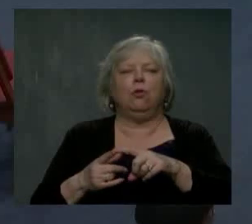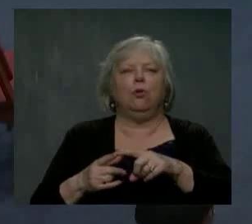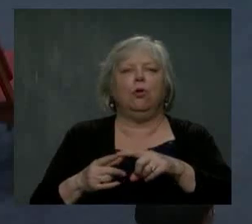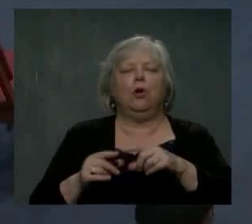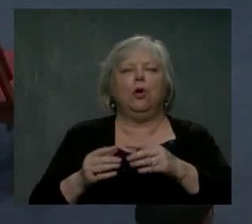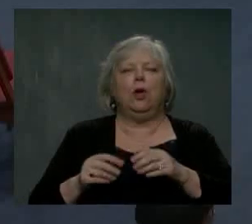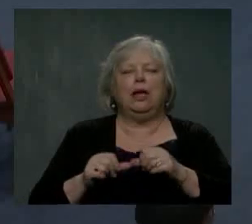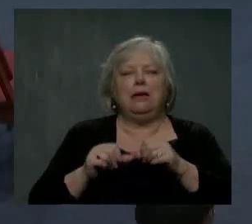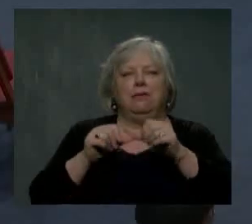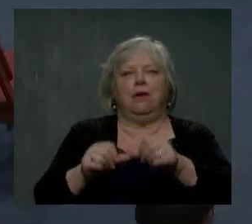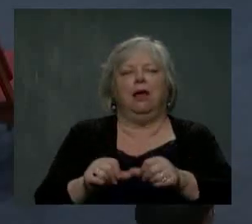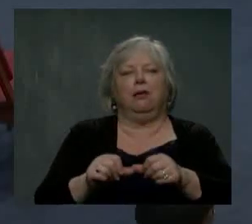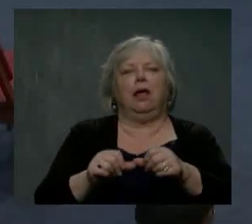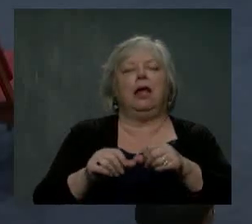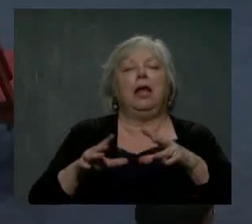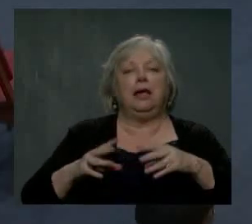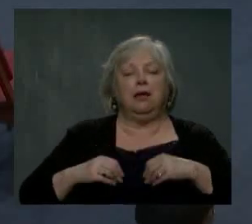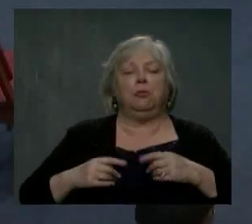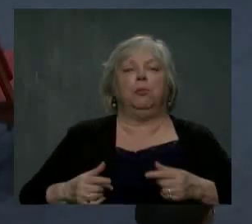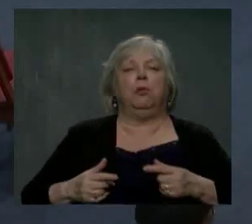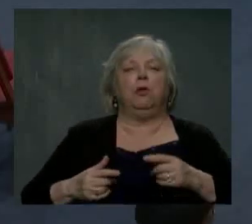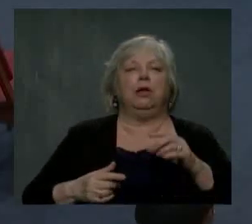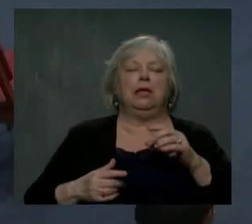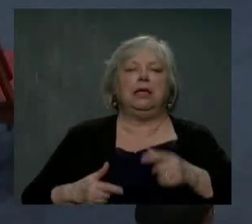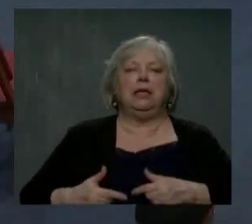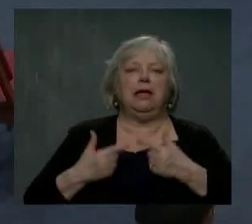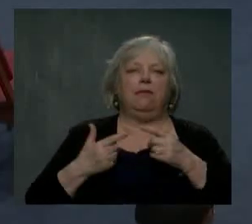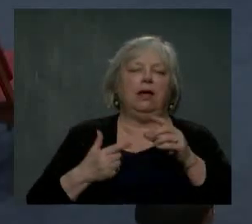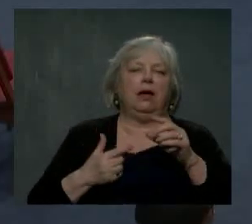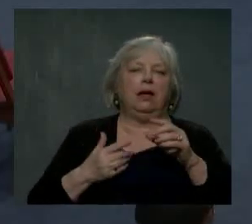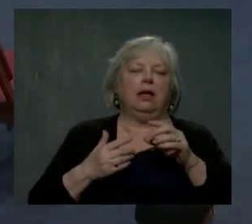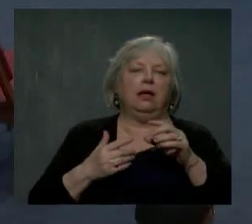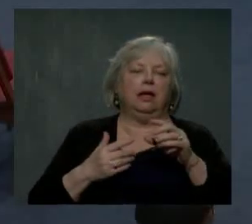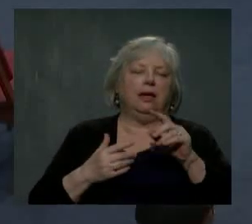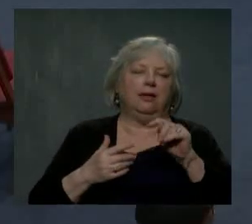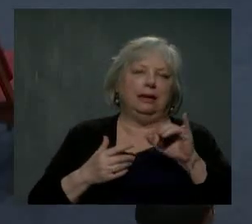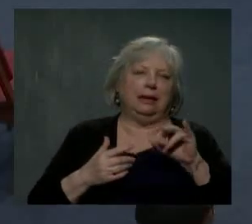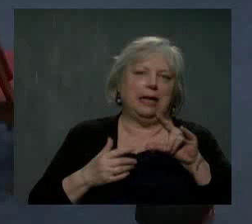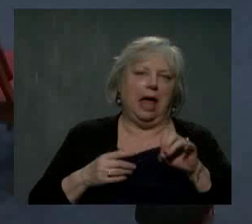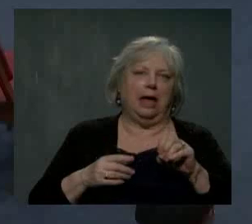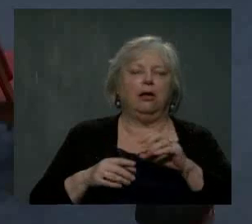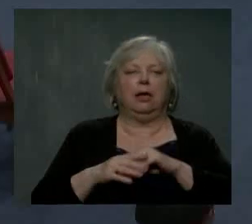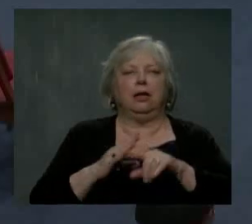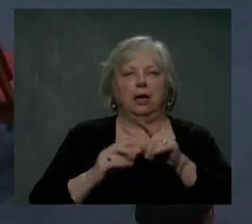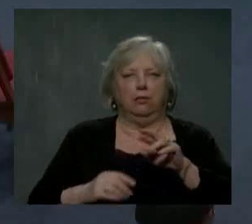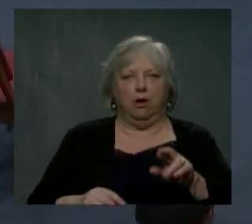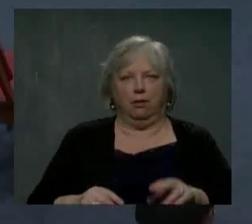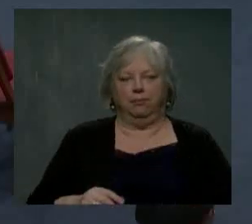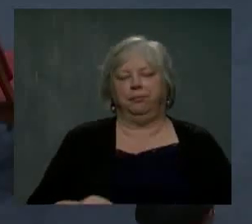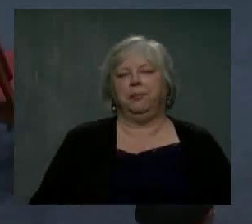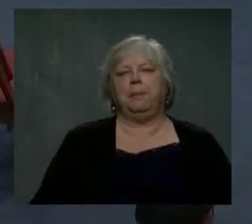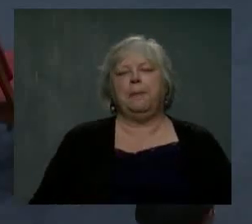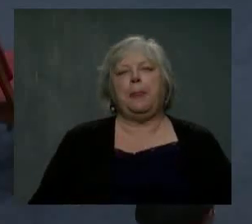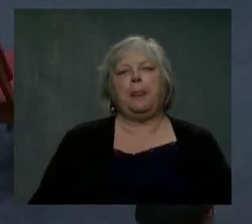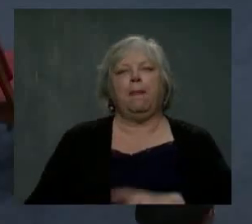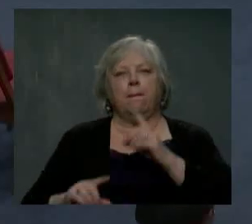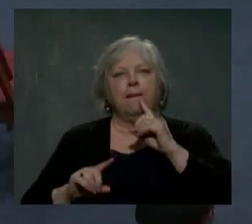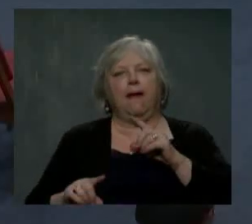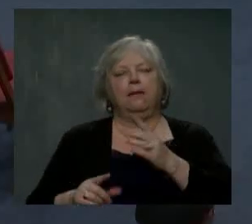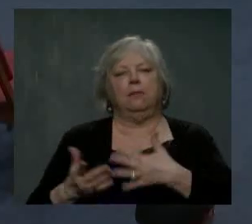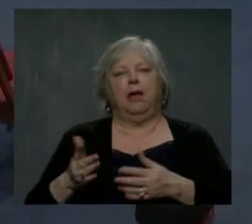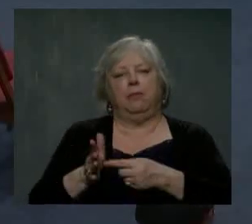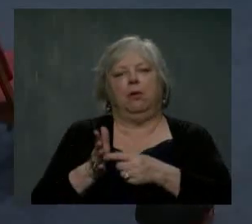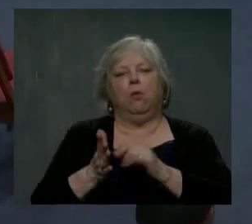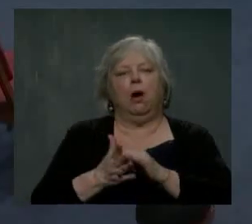acceptable standard of living and lifestyle in the city of Little Rock in our future? The answer to these questions may require that a study be undertaken